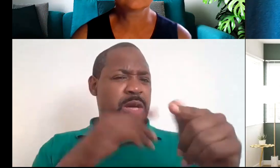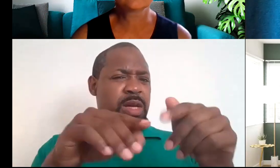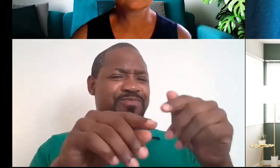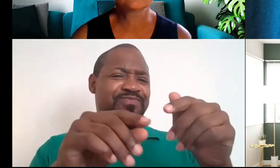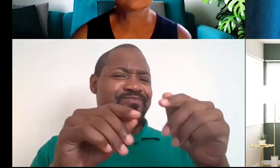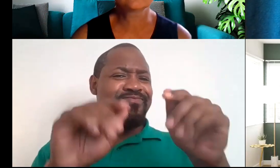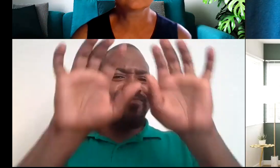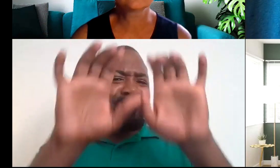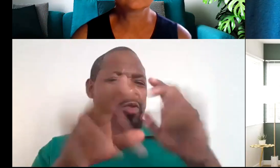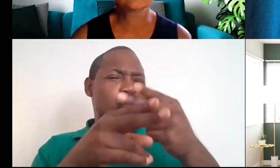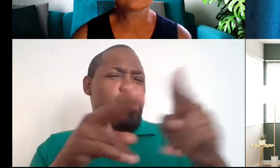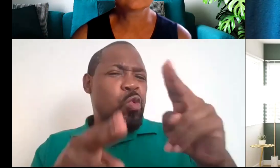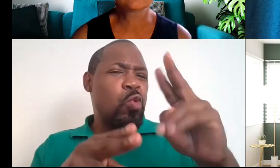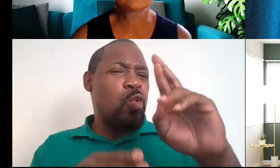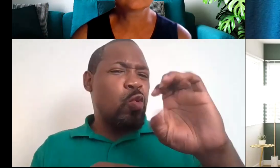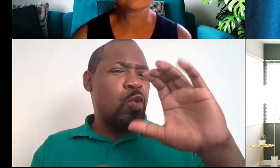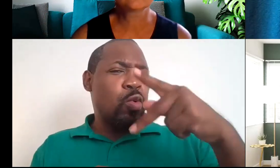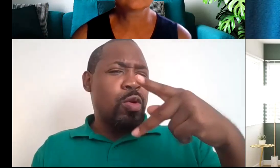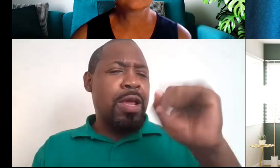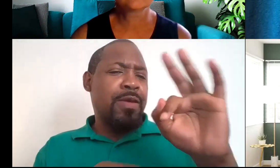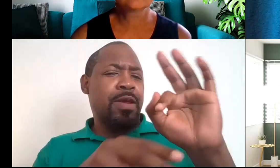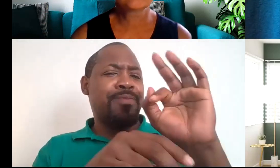When the meeting's over,